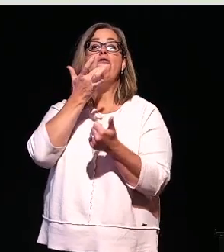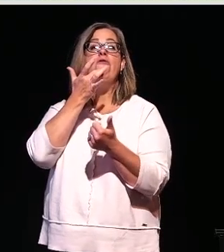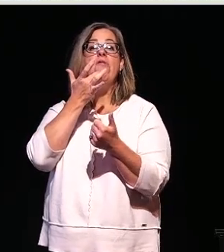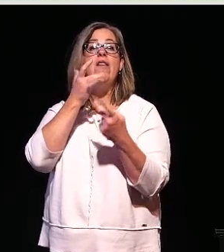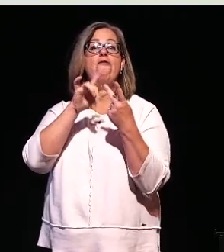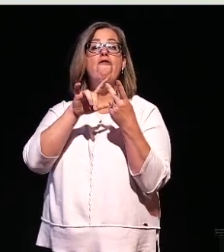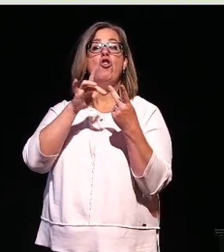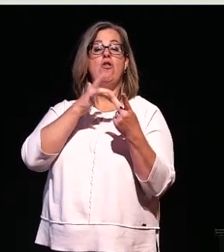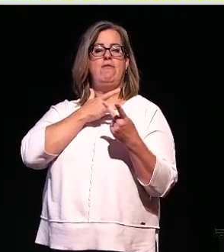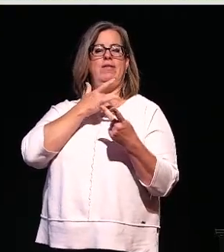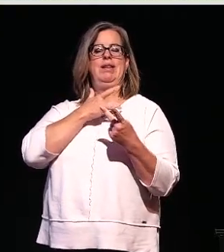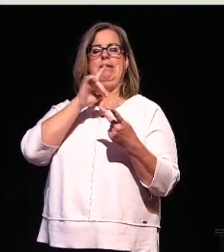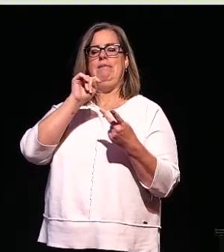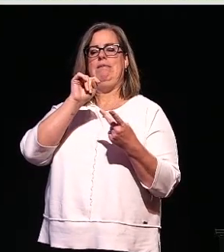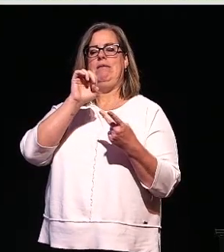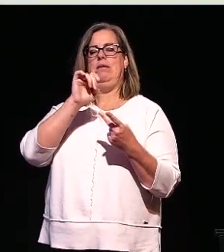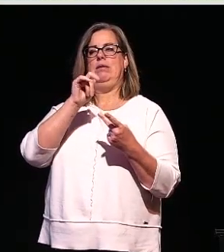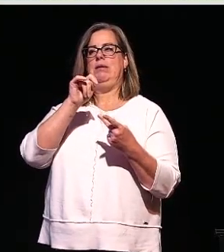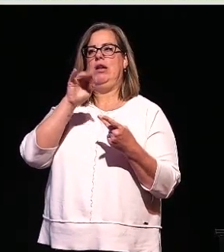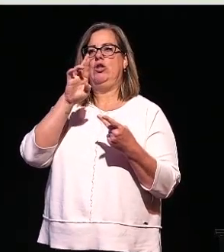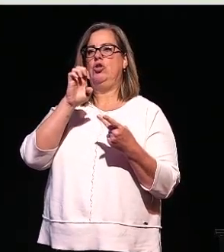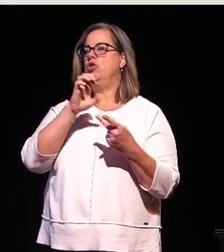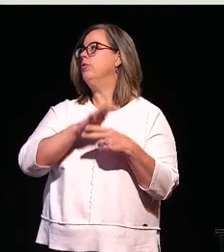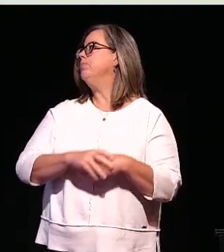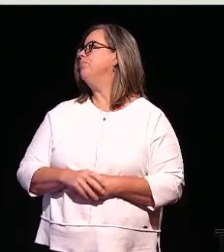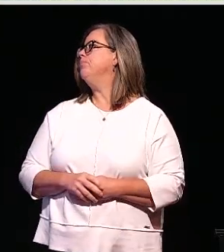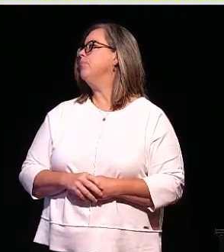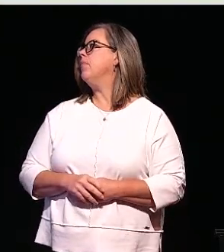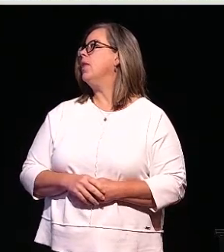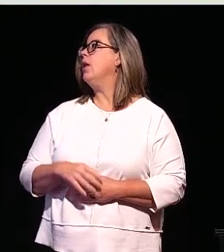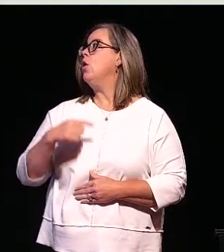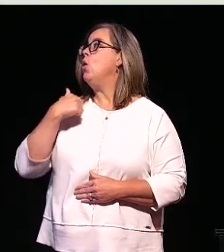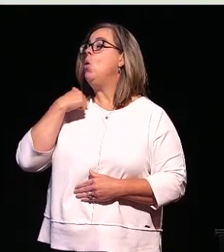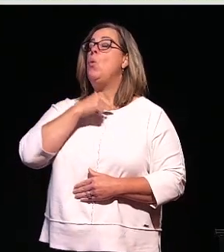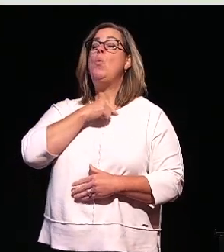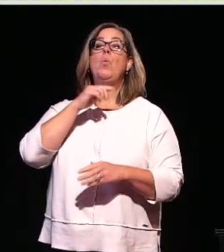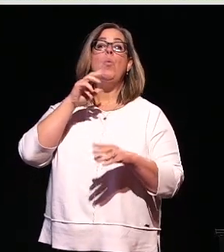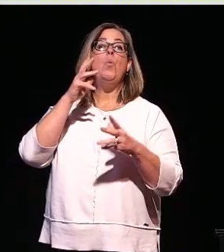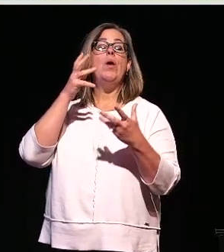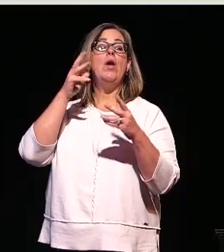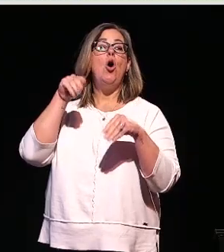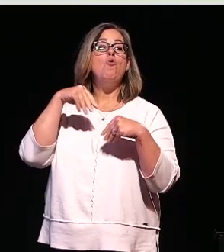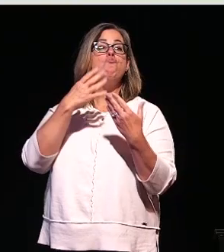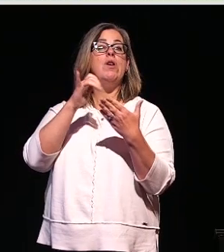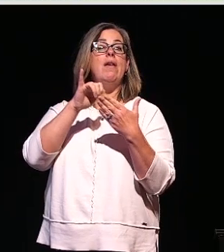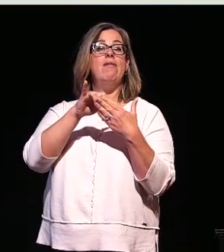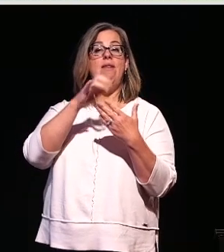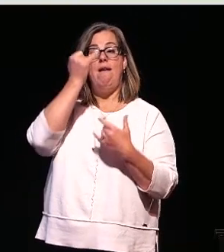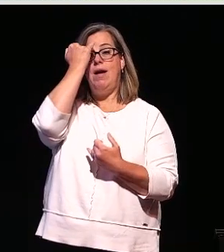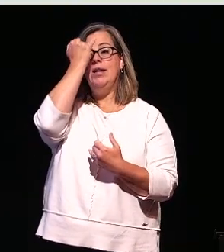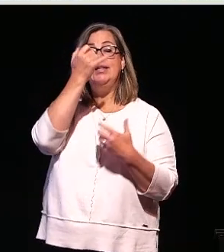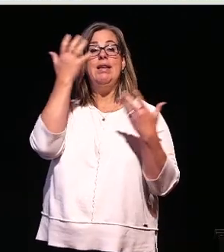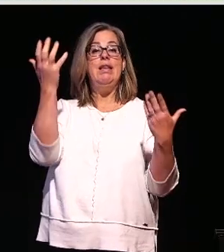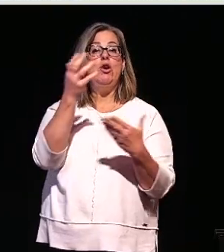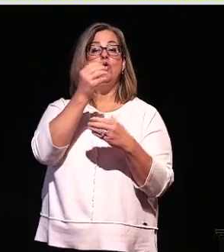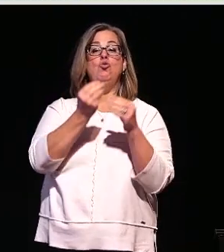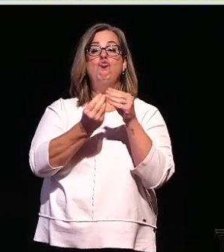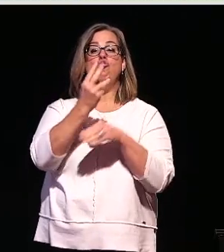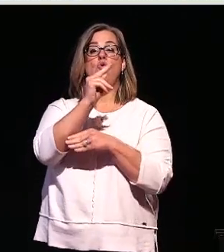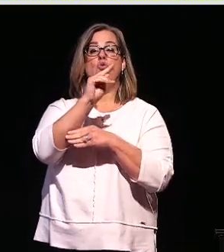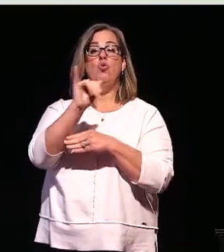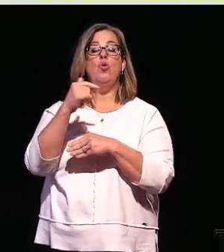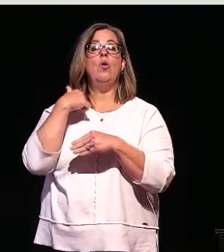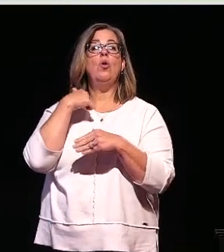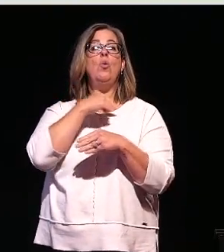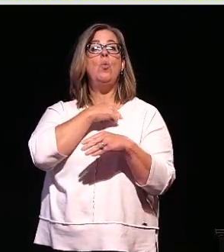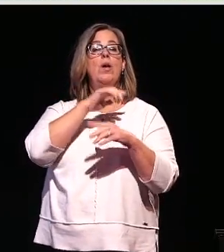cleanest, most inclusive label in the category. And we are bringing that innovation to the Grow New York region, where we're launching the first